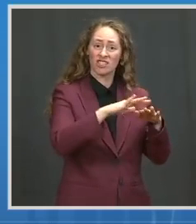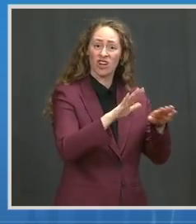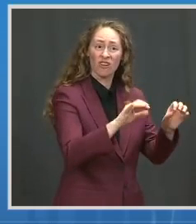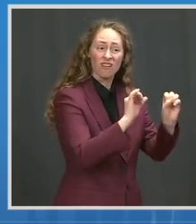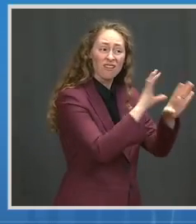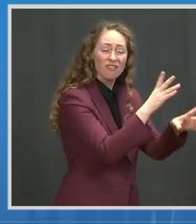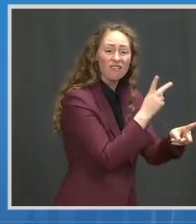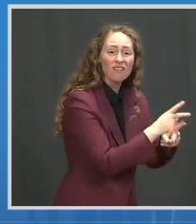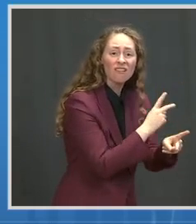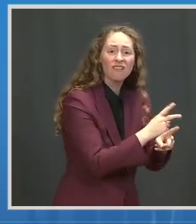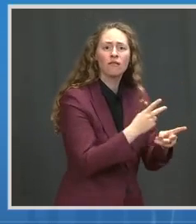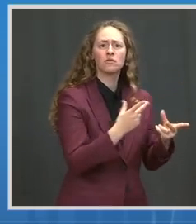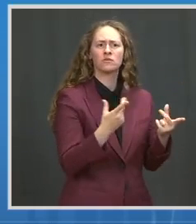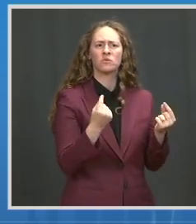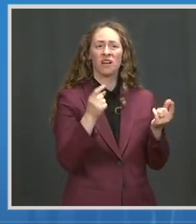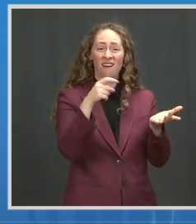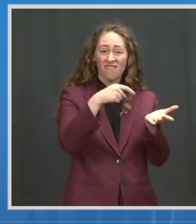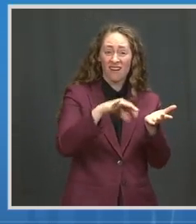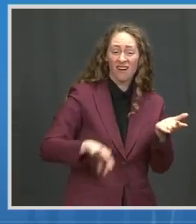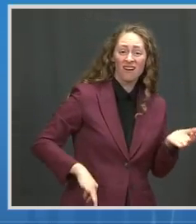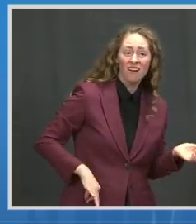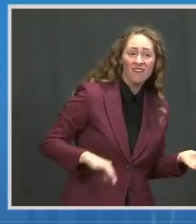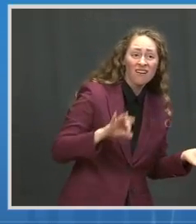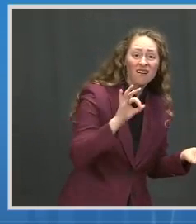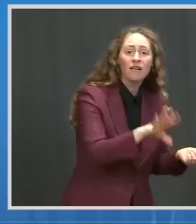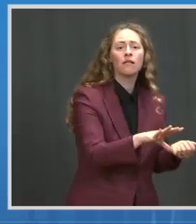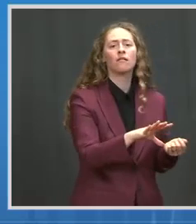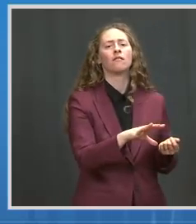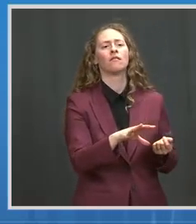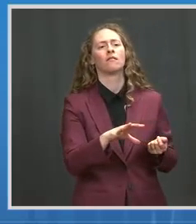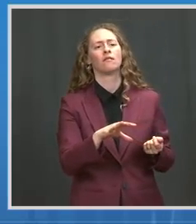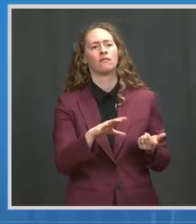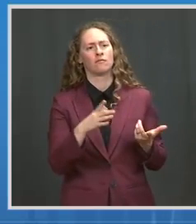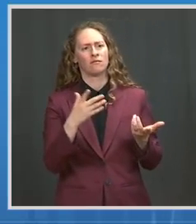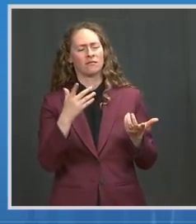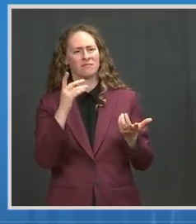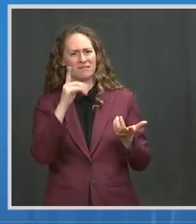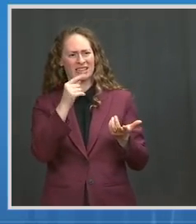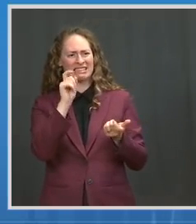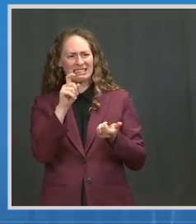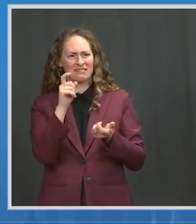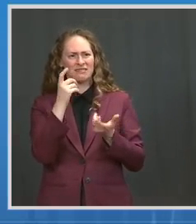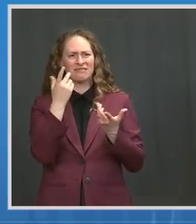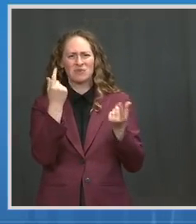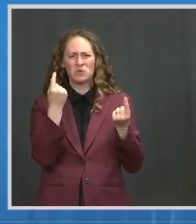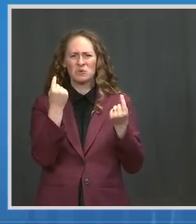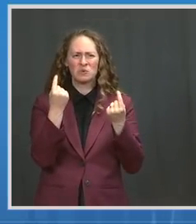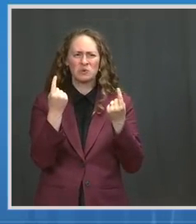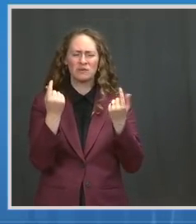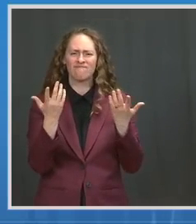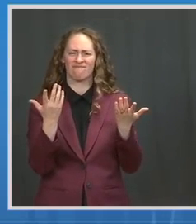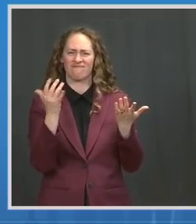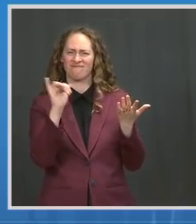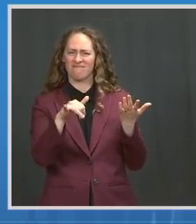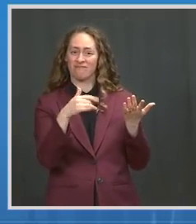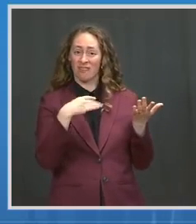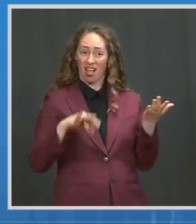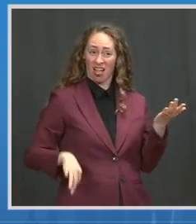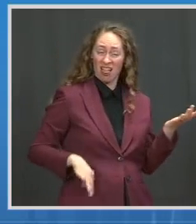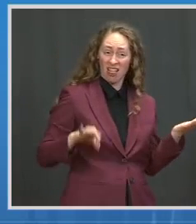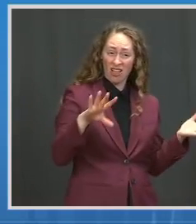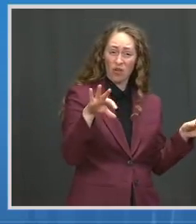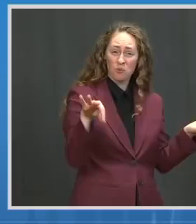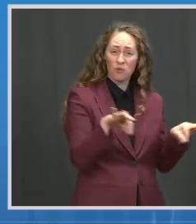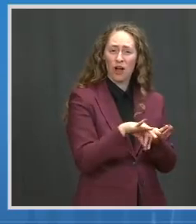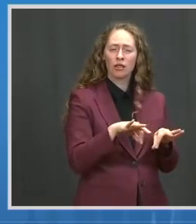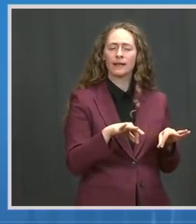risking a shockwave through a family's finances is just not tenable. So the COVID-19 response team has focused on addressing each